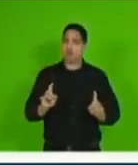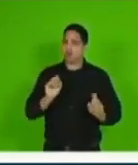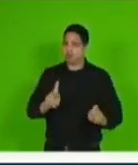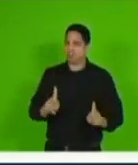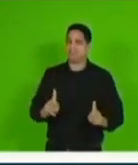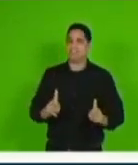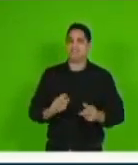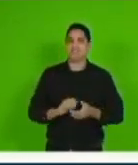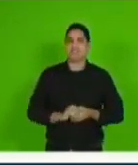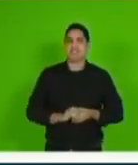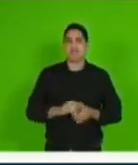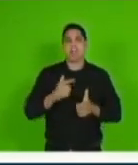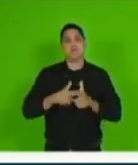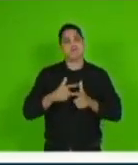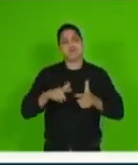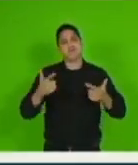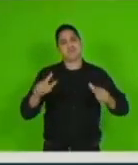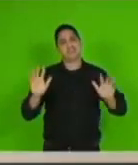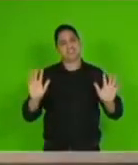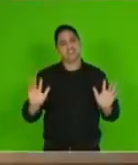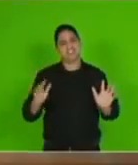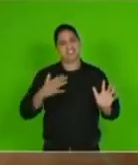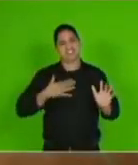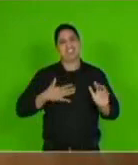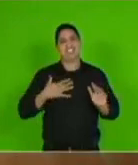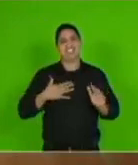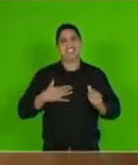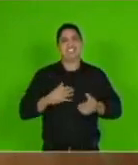In the verse, it says that the fool is